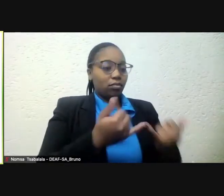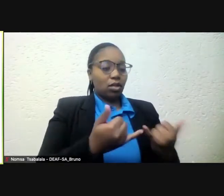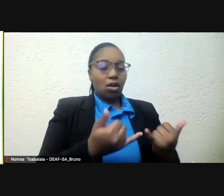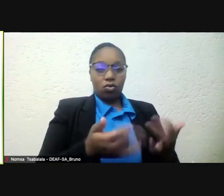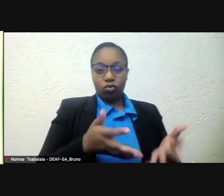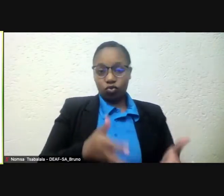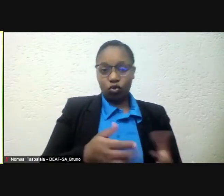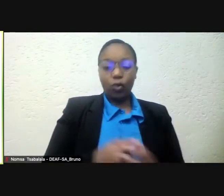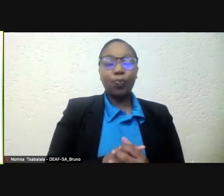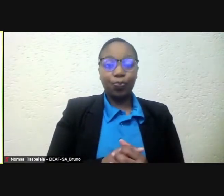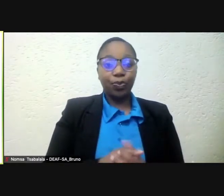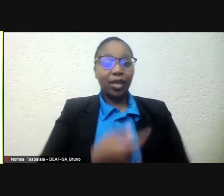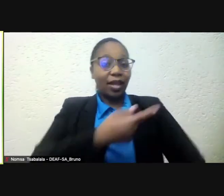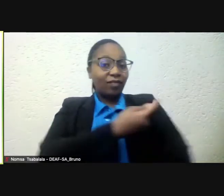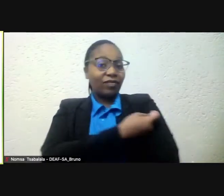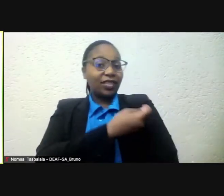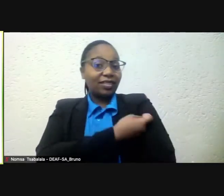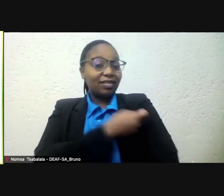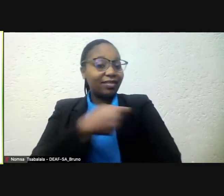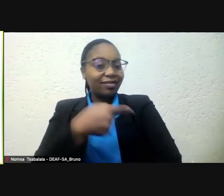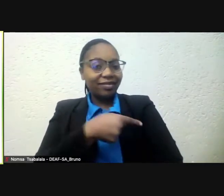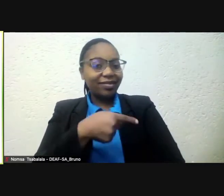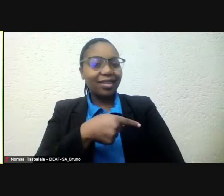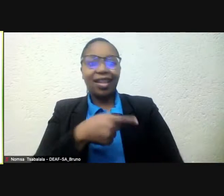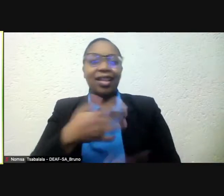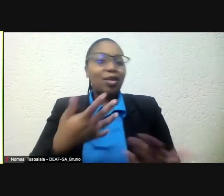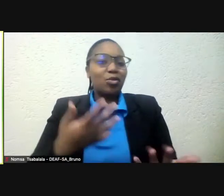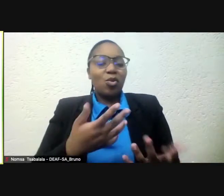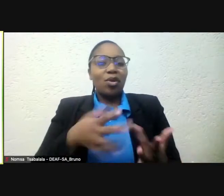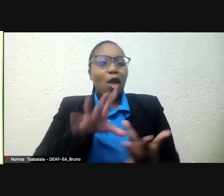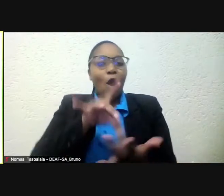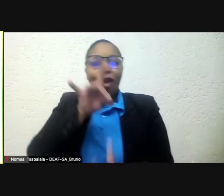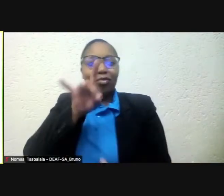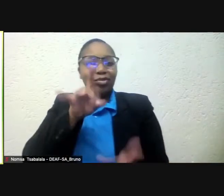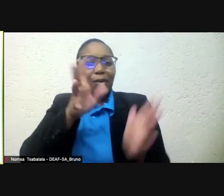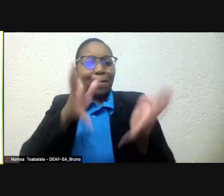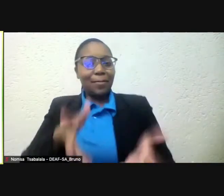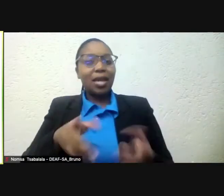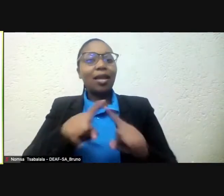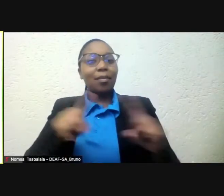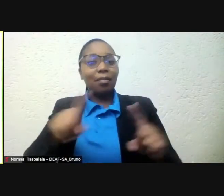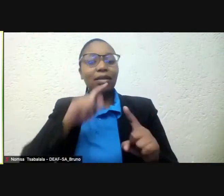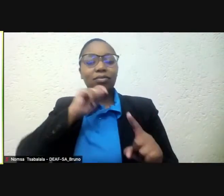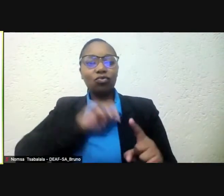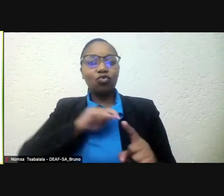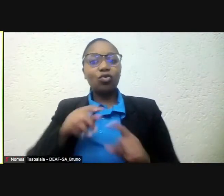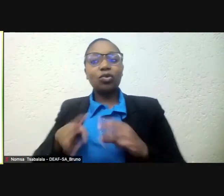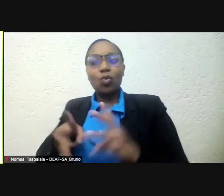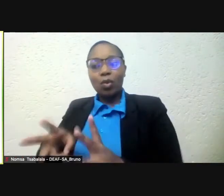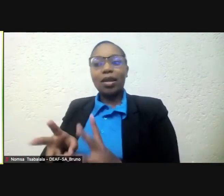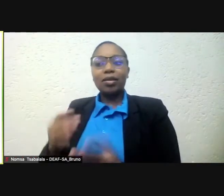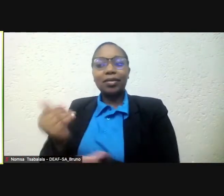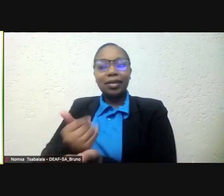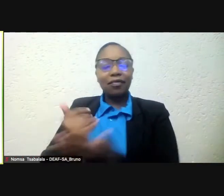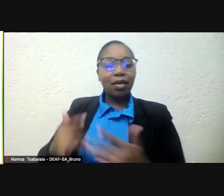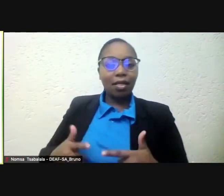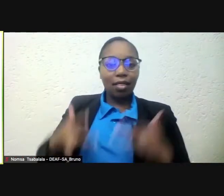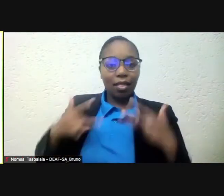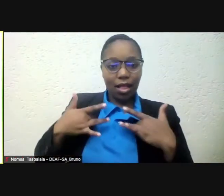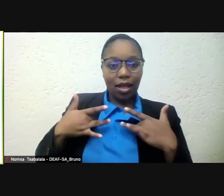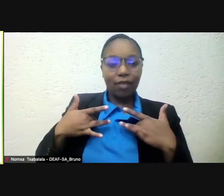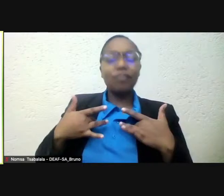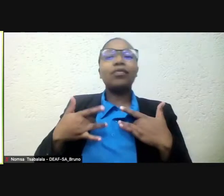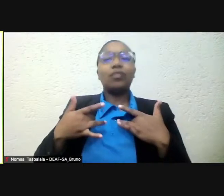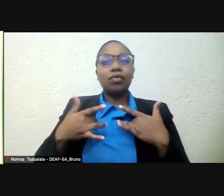vaccination is not just an option, but a major matter of saving lives, saving also livelihoods,